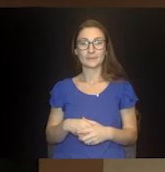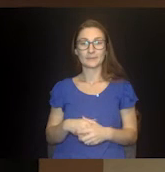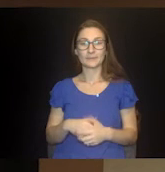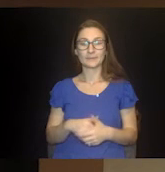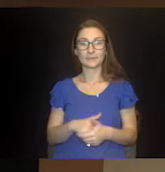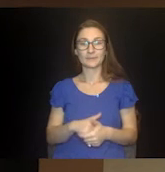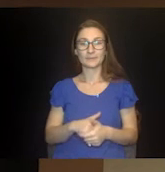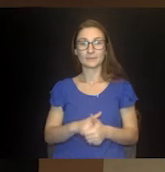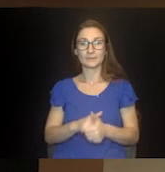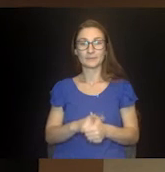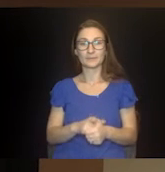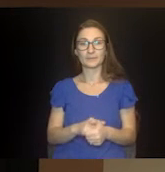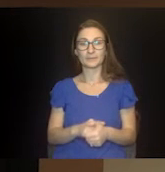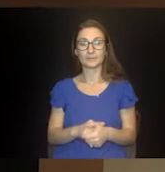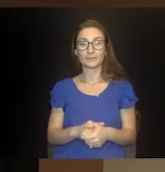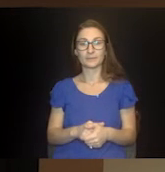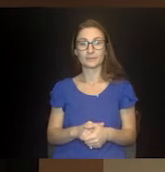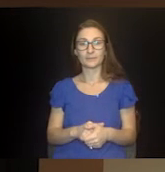Okay.